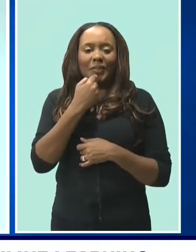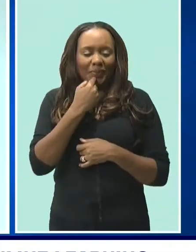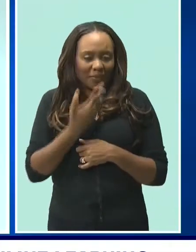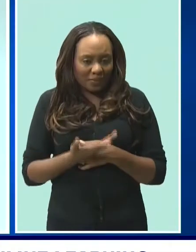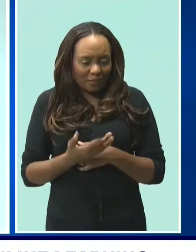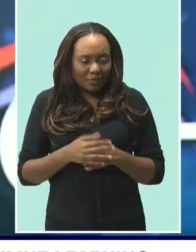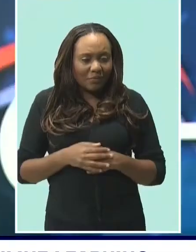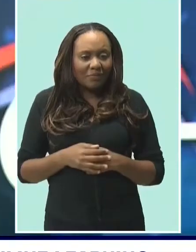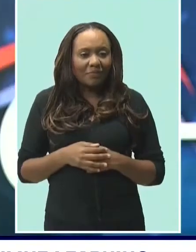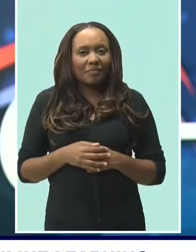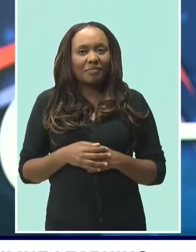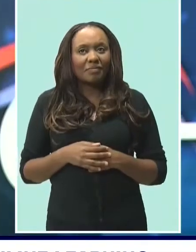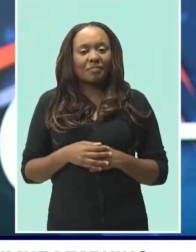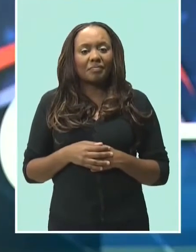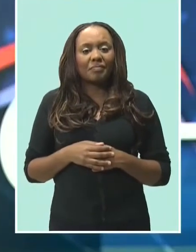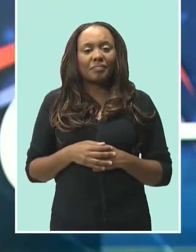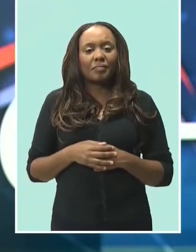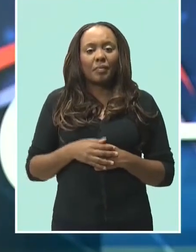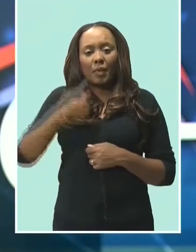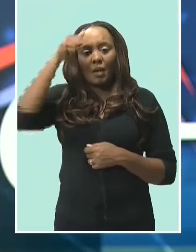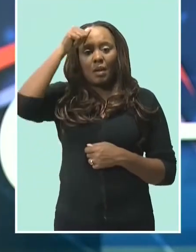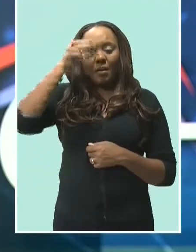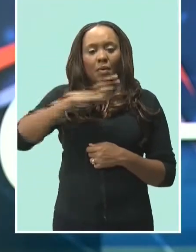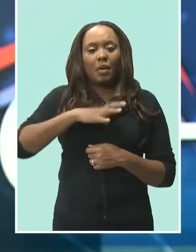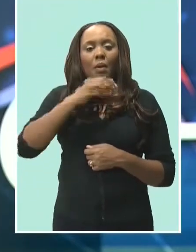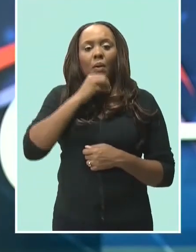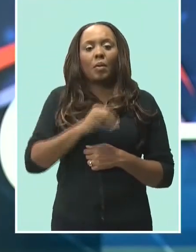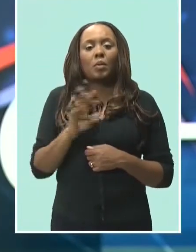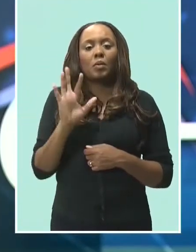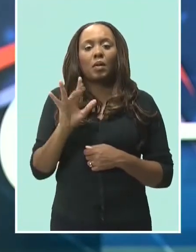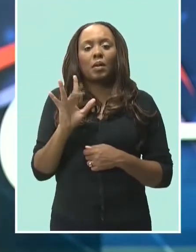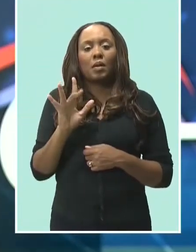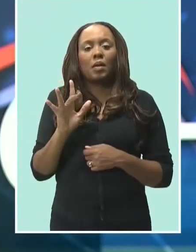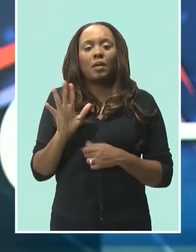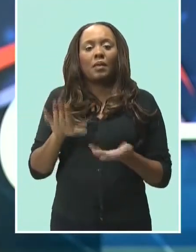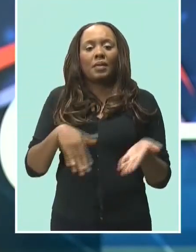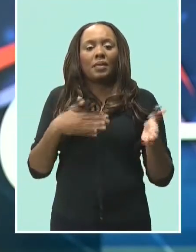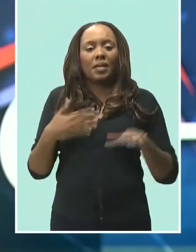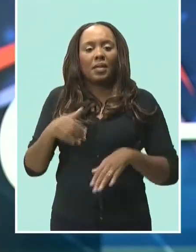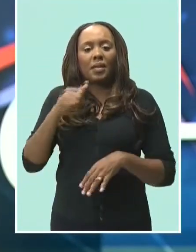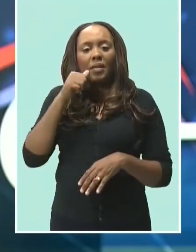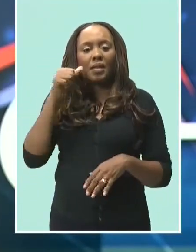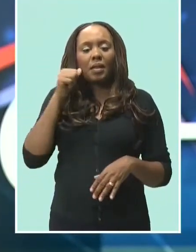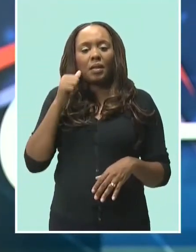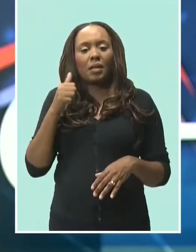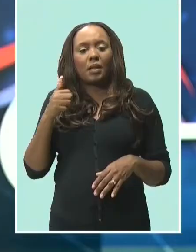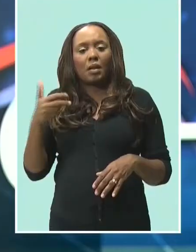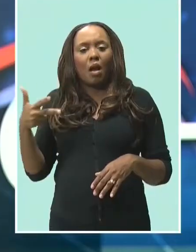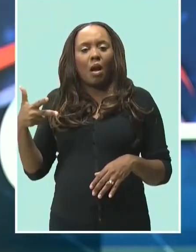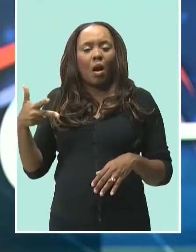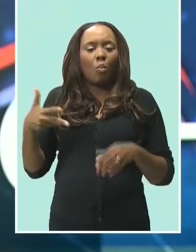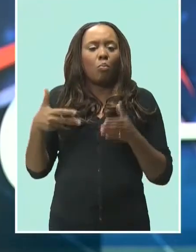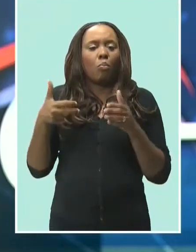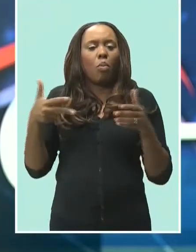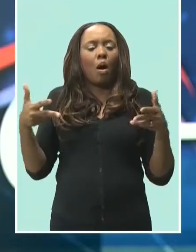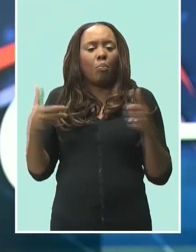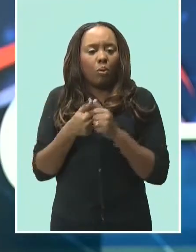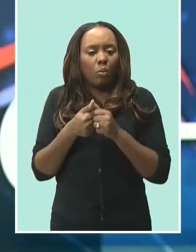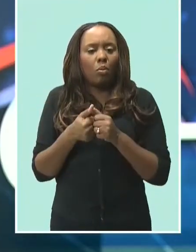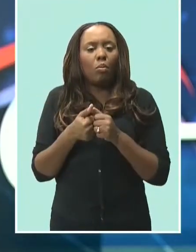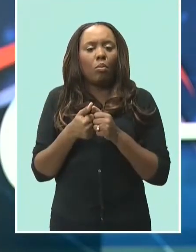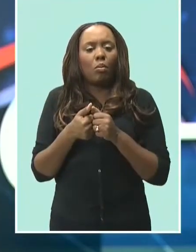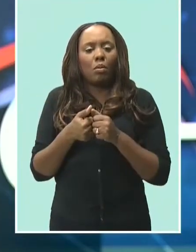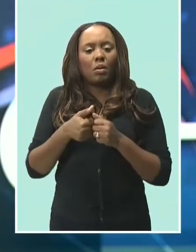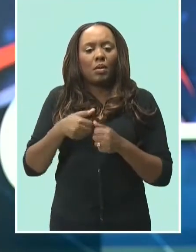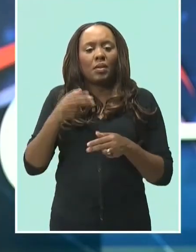well. A 5-year-old man was killed during a fiery crash on the Ronald Mapp Highway last night. The deceased has